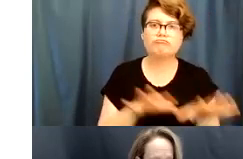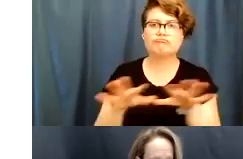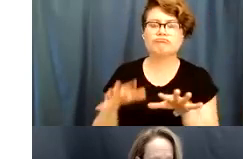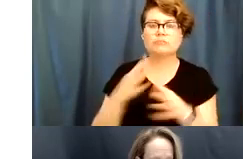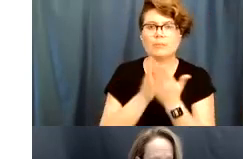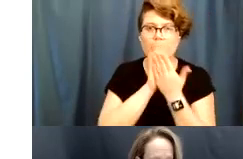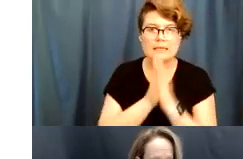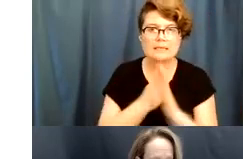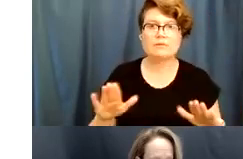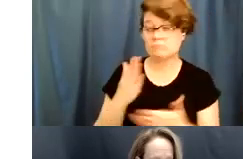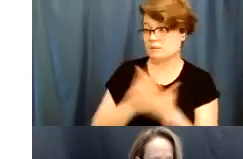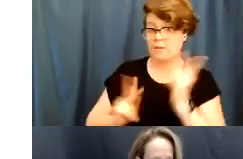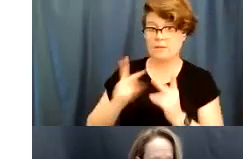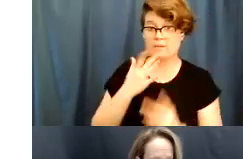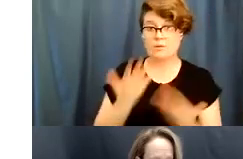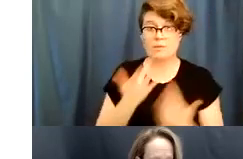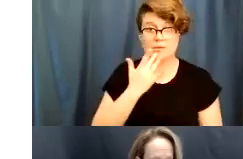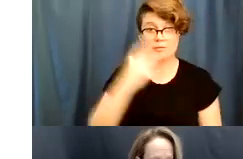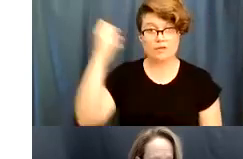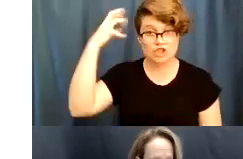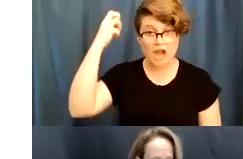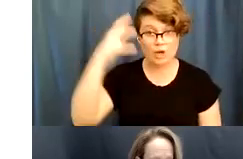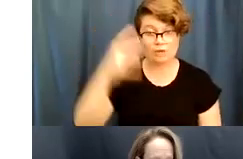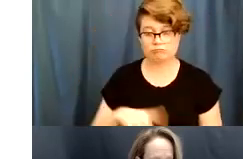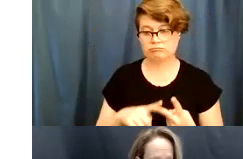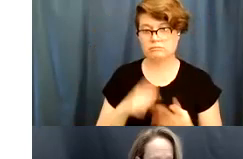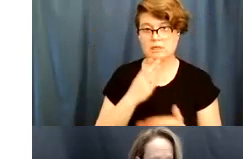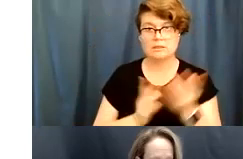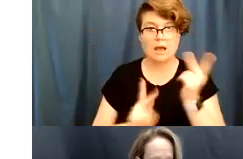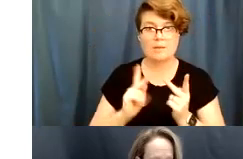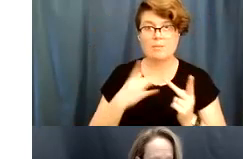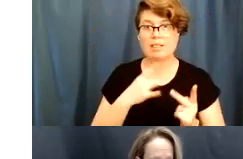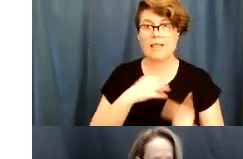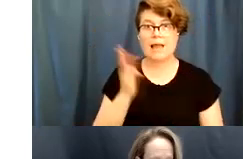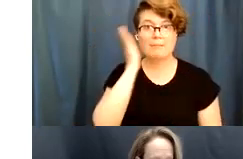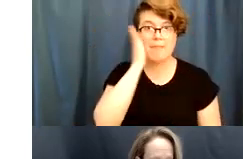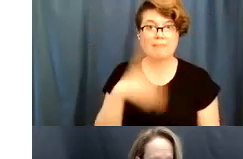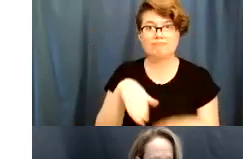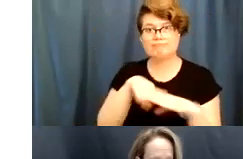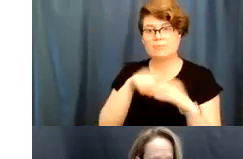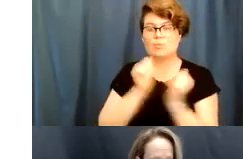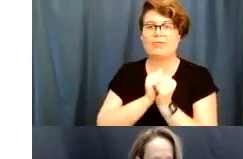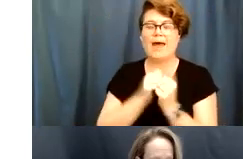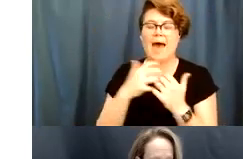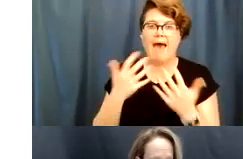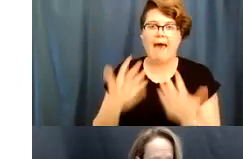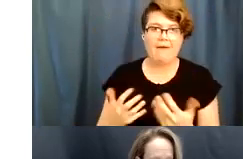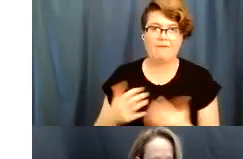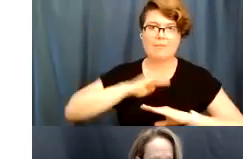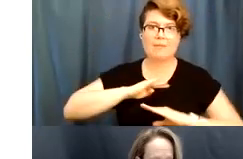For some people, it might be getting into bed with a big heavy blanket and turning off the